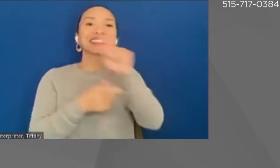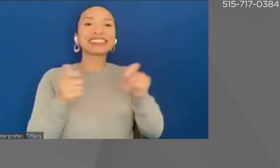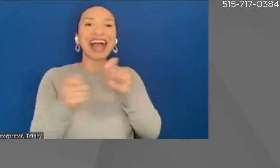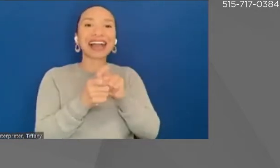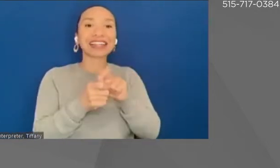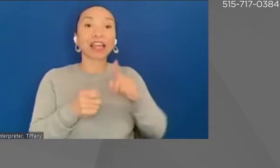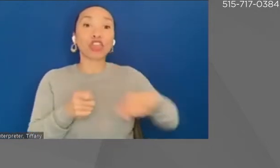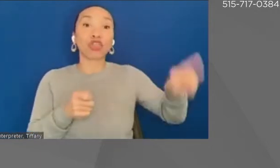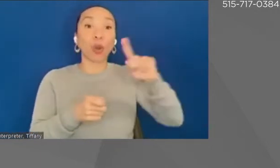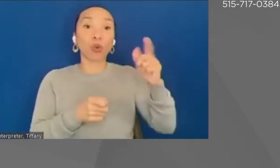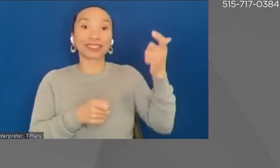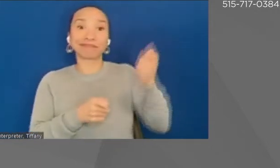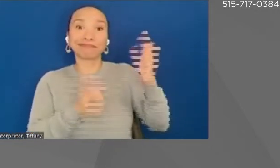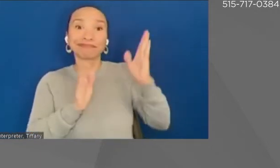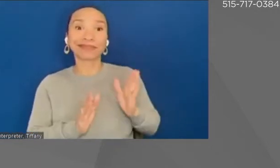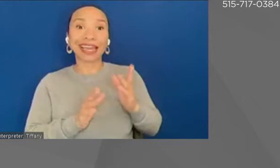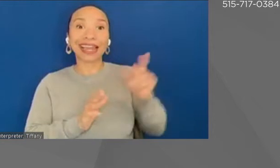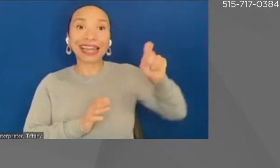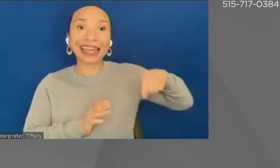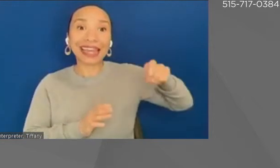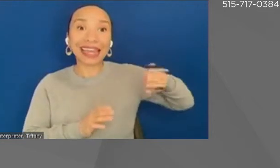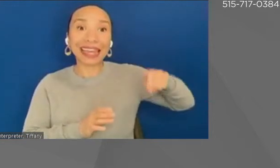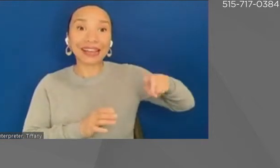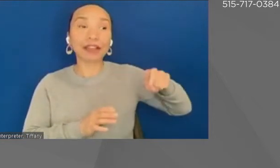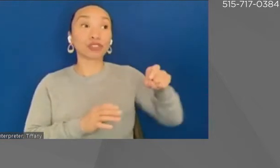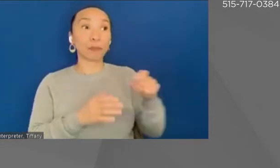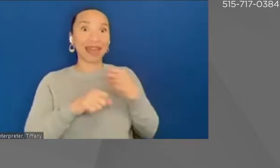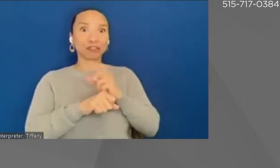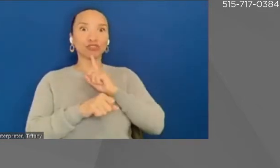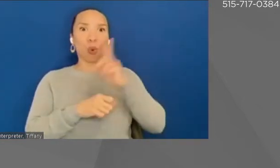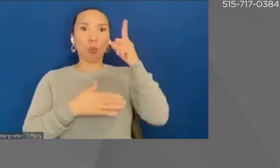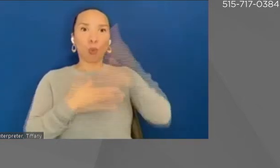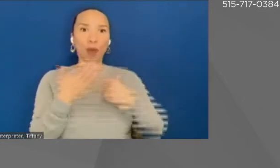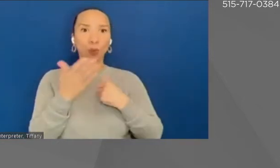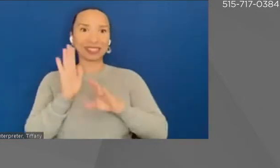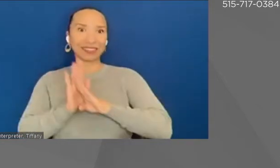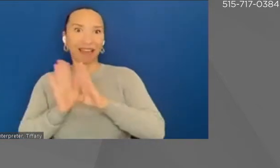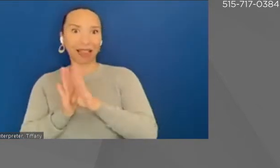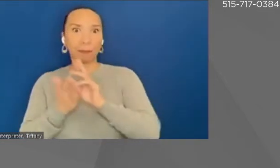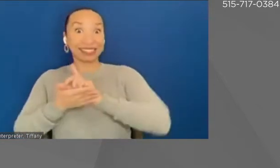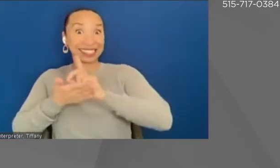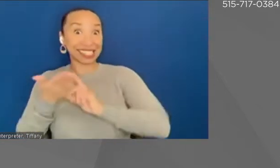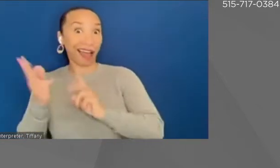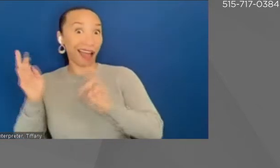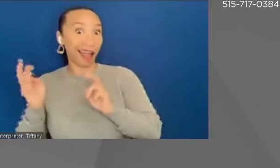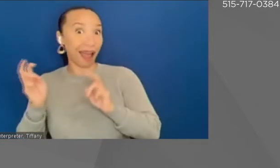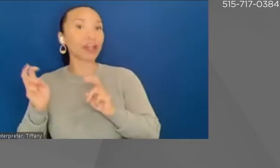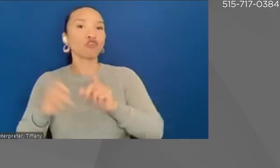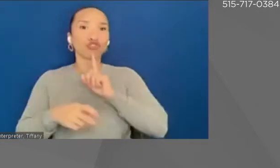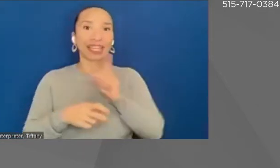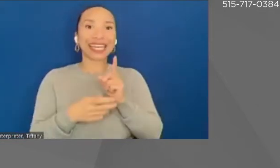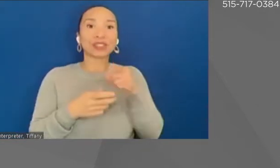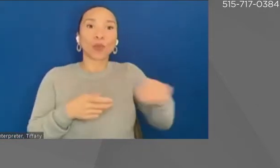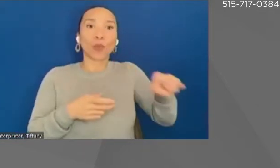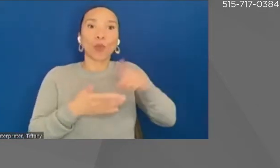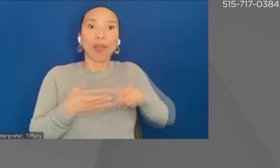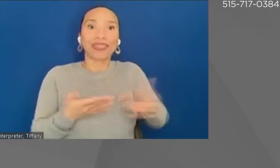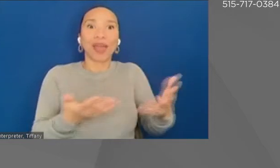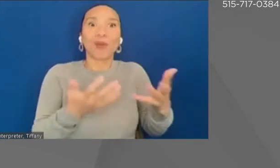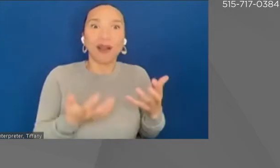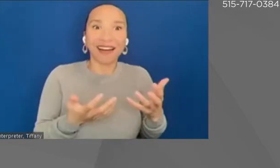buy-in is to make sure that what we're designing is actually what is wanted and needed. And so I just going to encourage